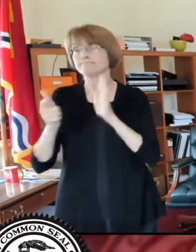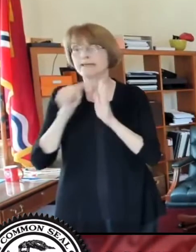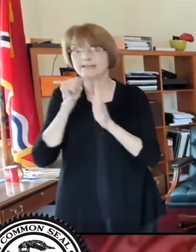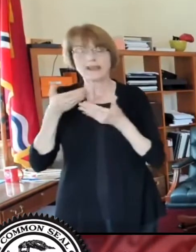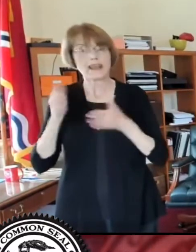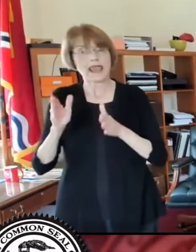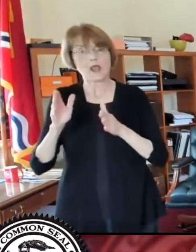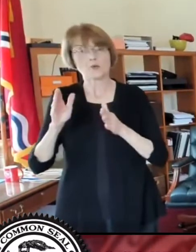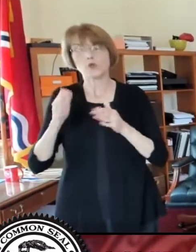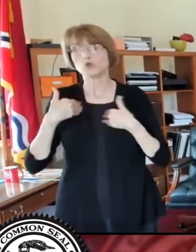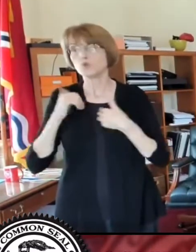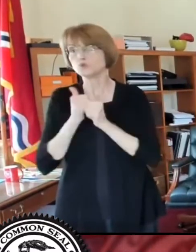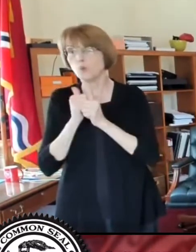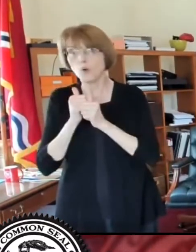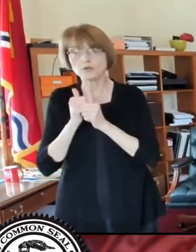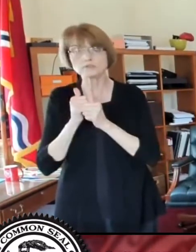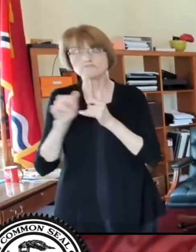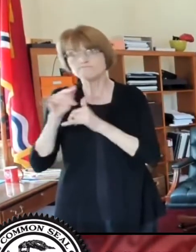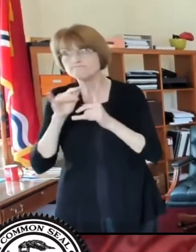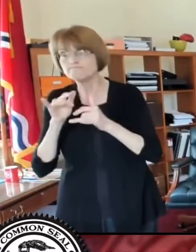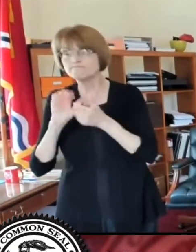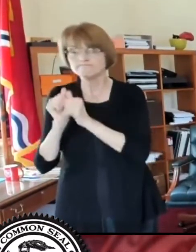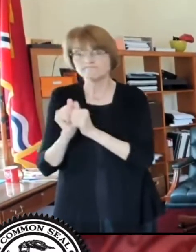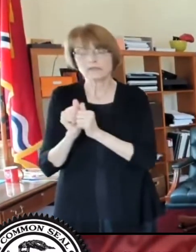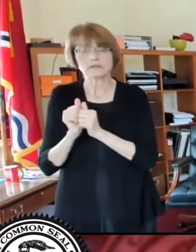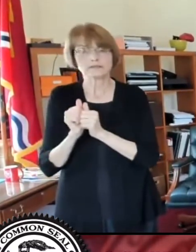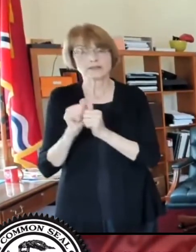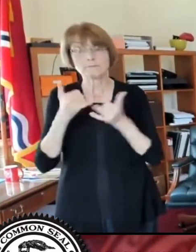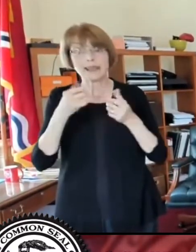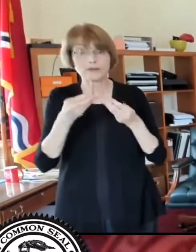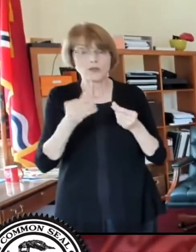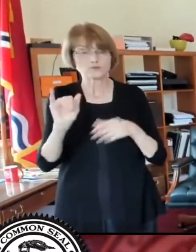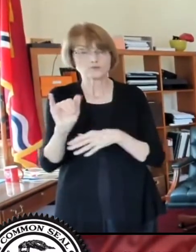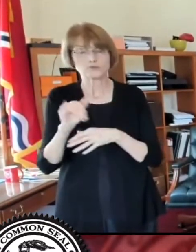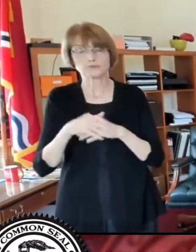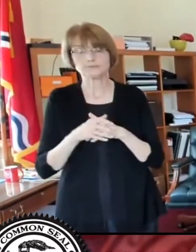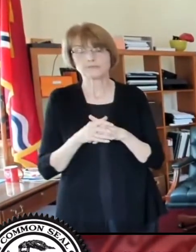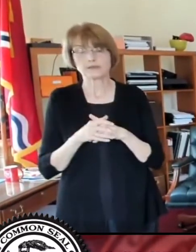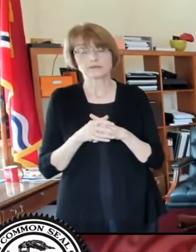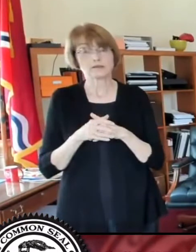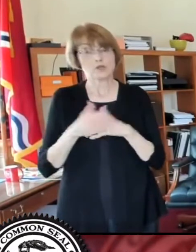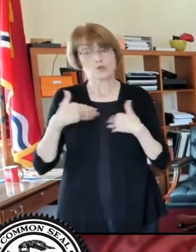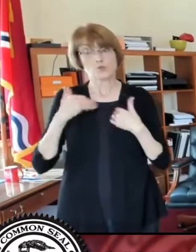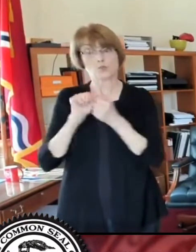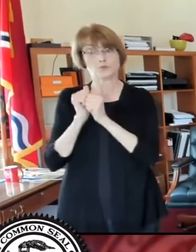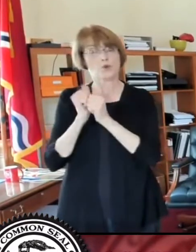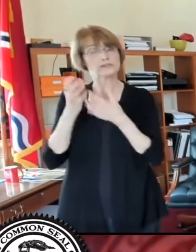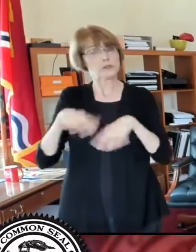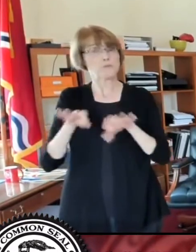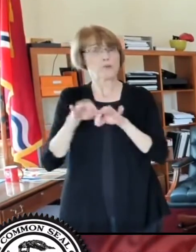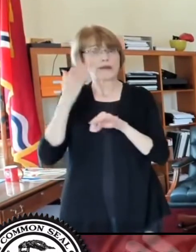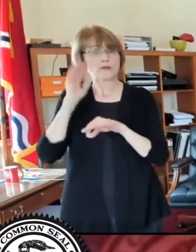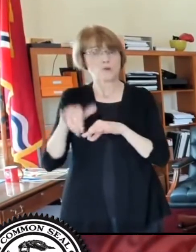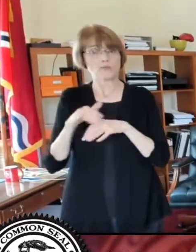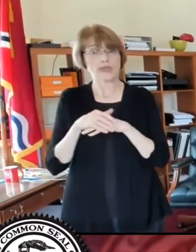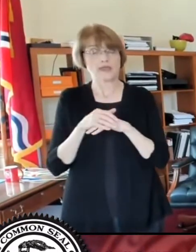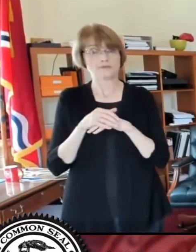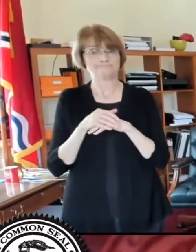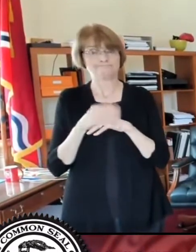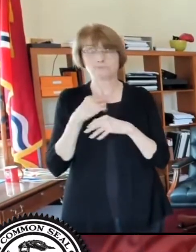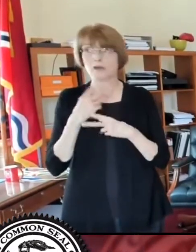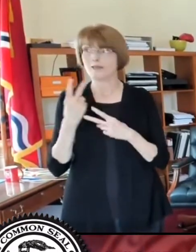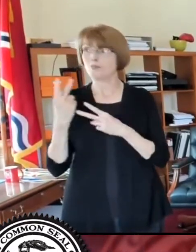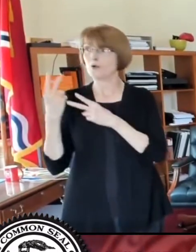playgrounds. I know that youth sports are important. They really are. In fact, some of my really very fondest